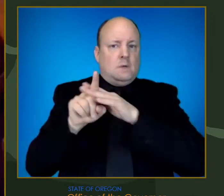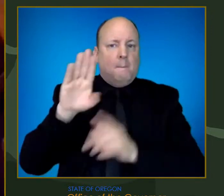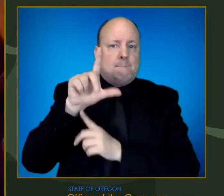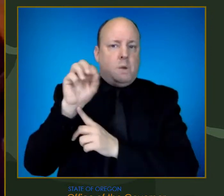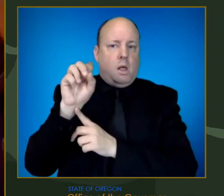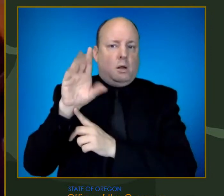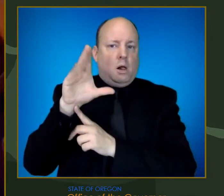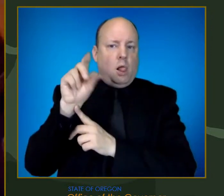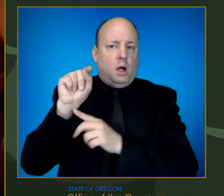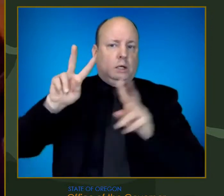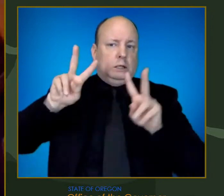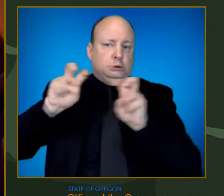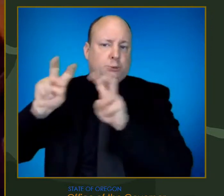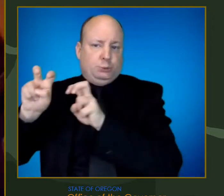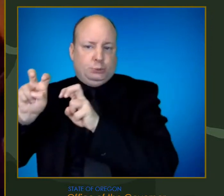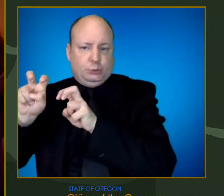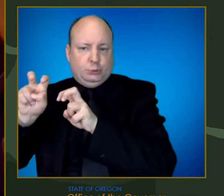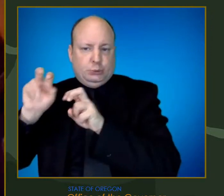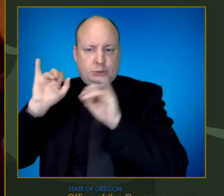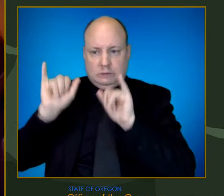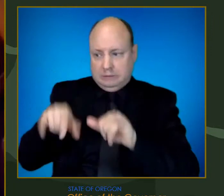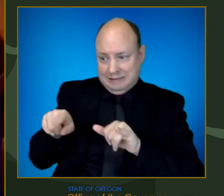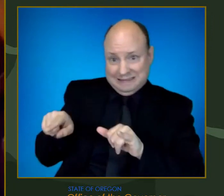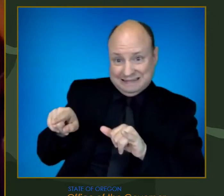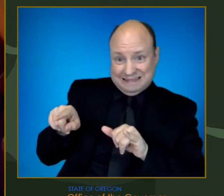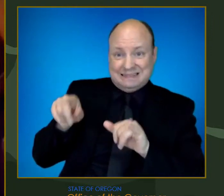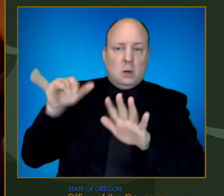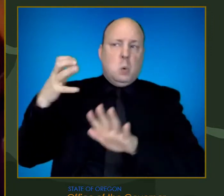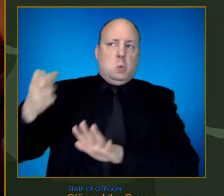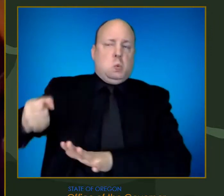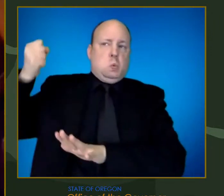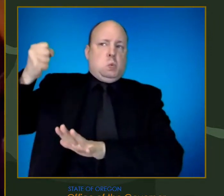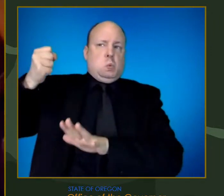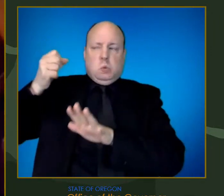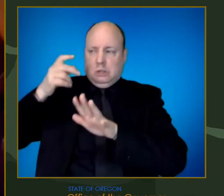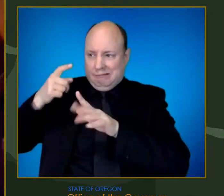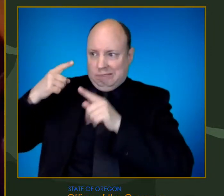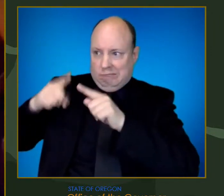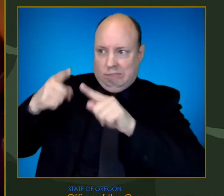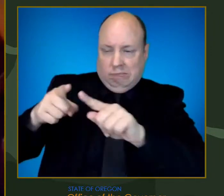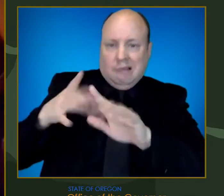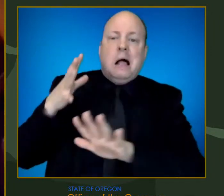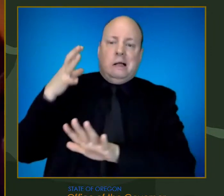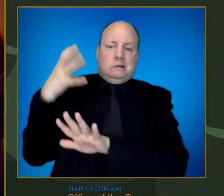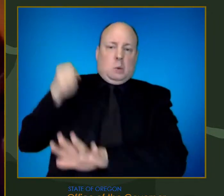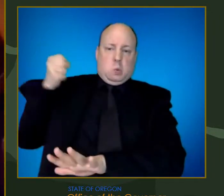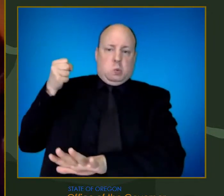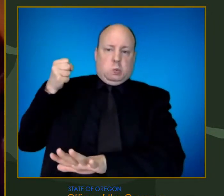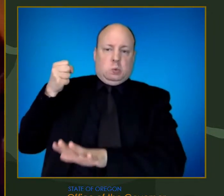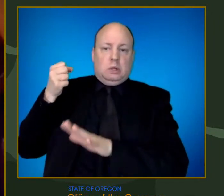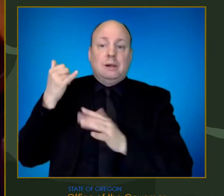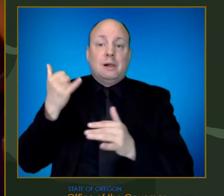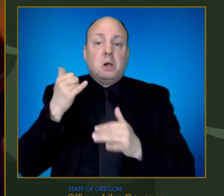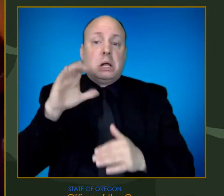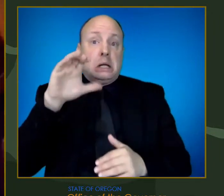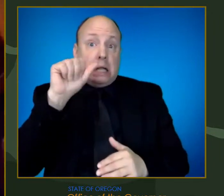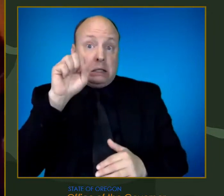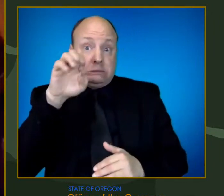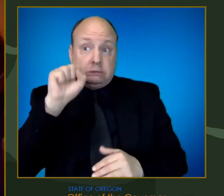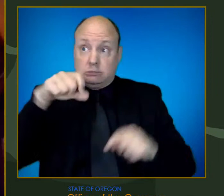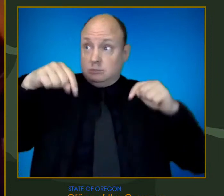issue early. None of the reported cases were in Oregon, where we've administered more than 85,000 doses of this